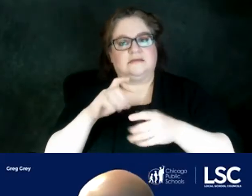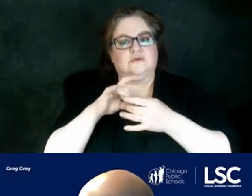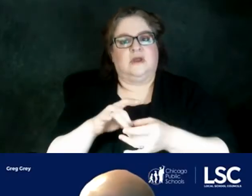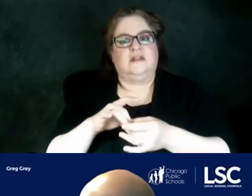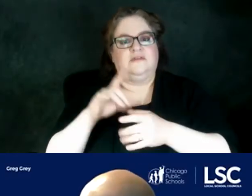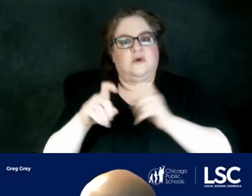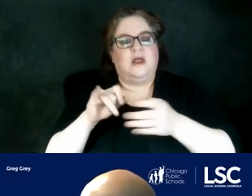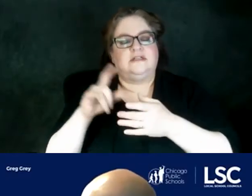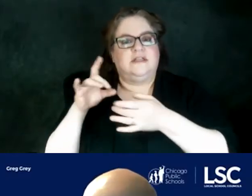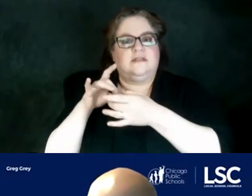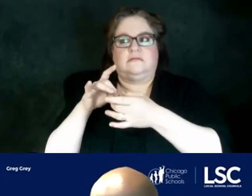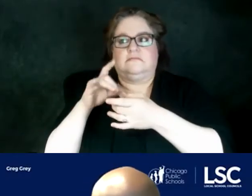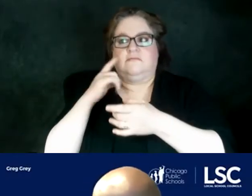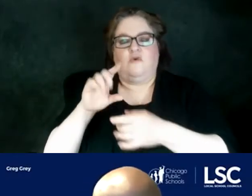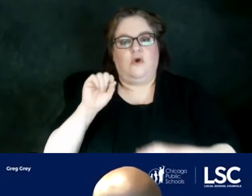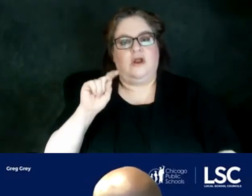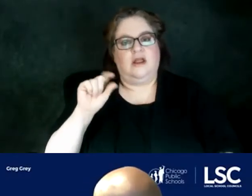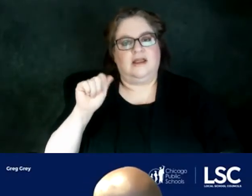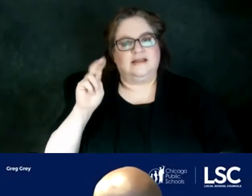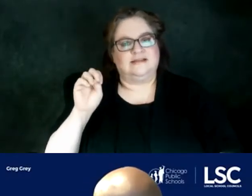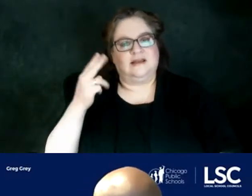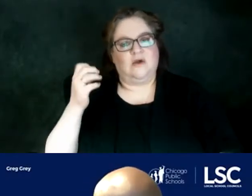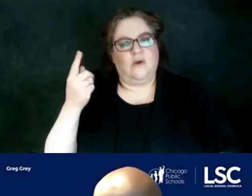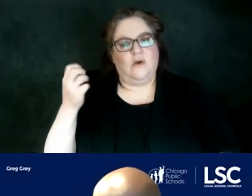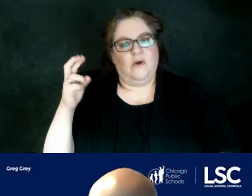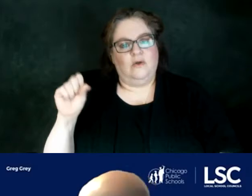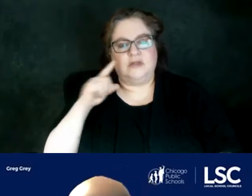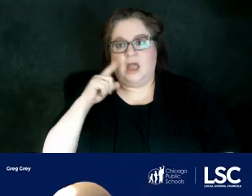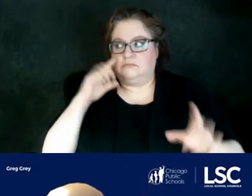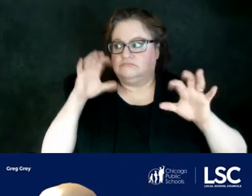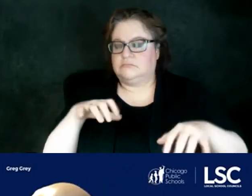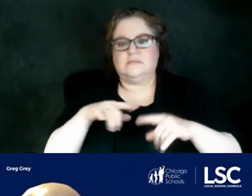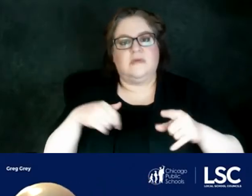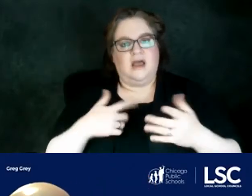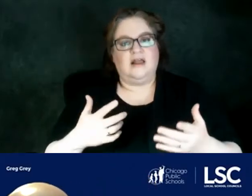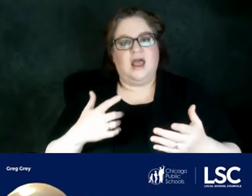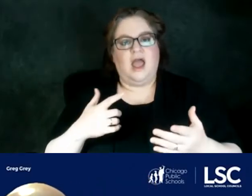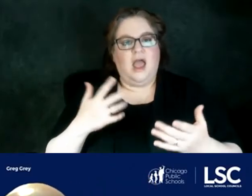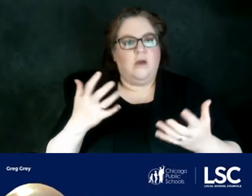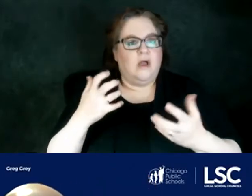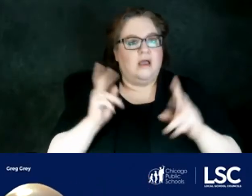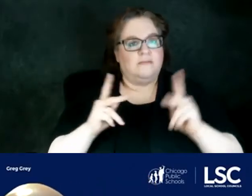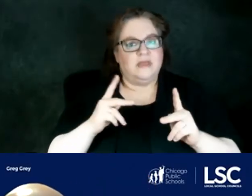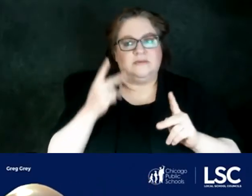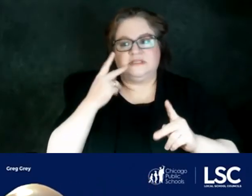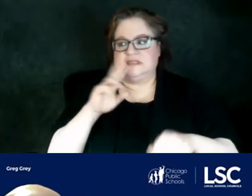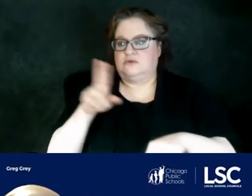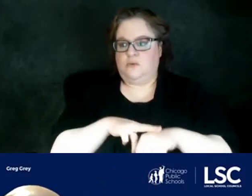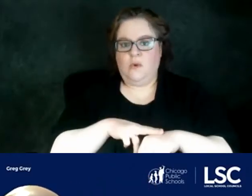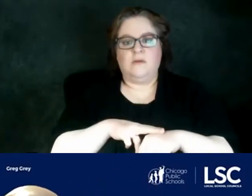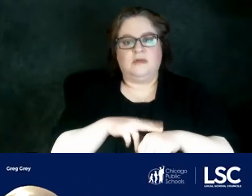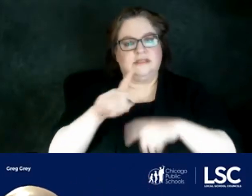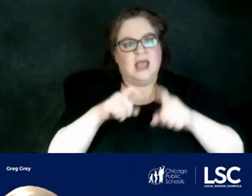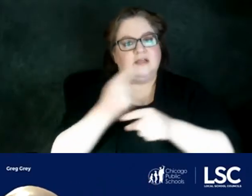stakeholders. And so I was shocked at that, but I'm hoping that people will start to see it as a normality to ask, the